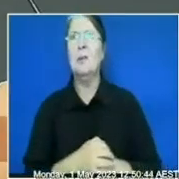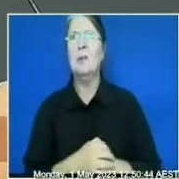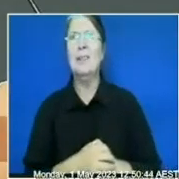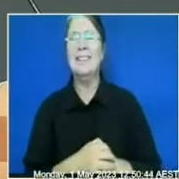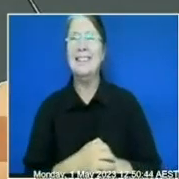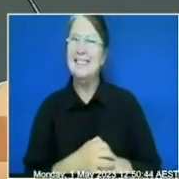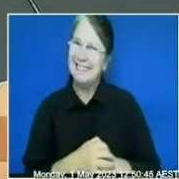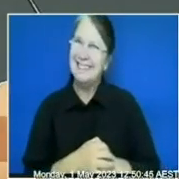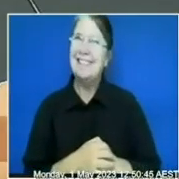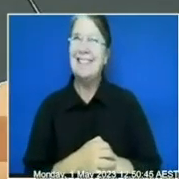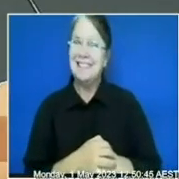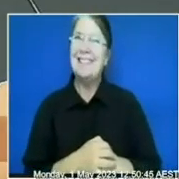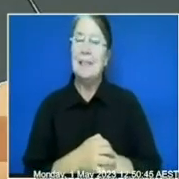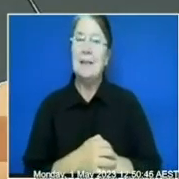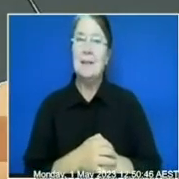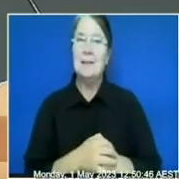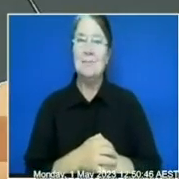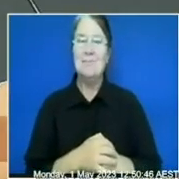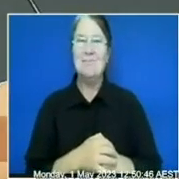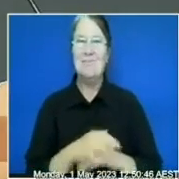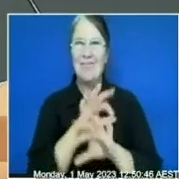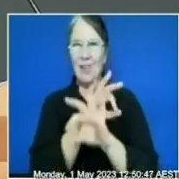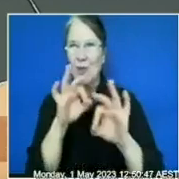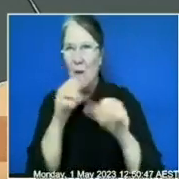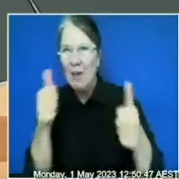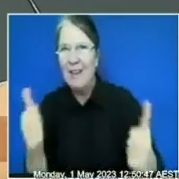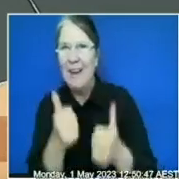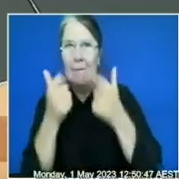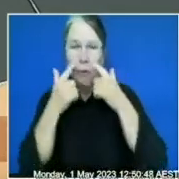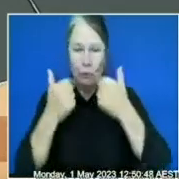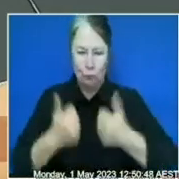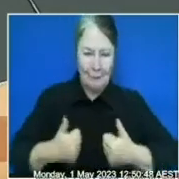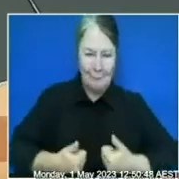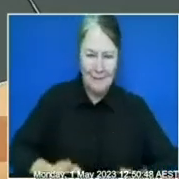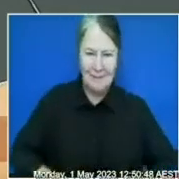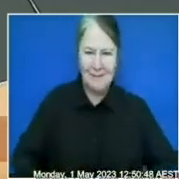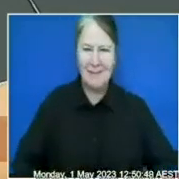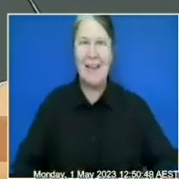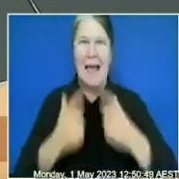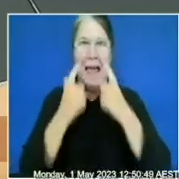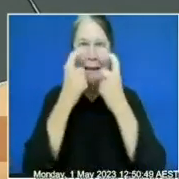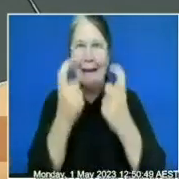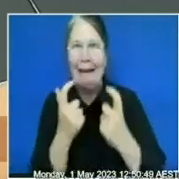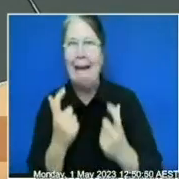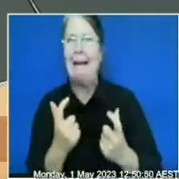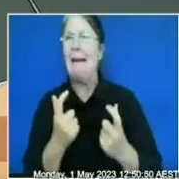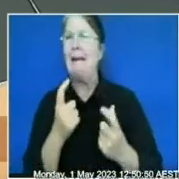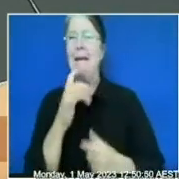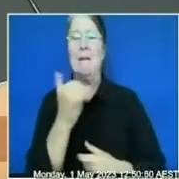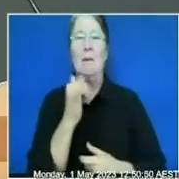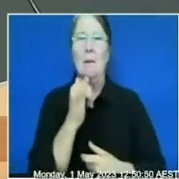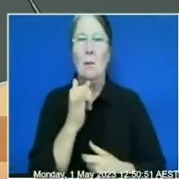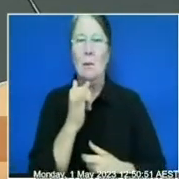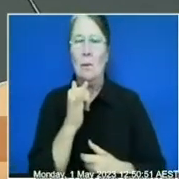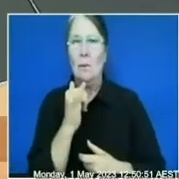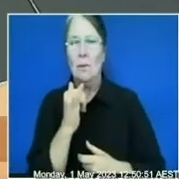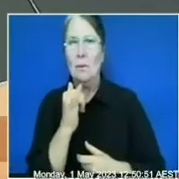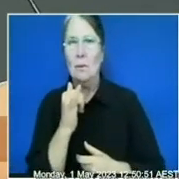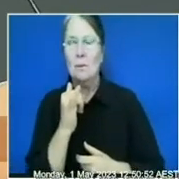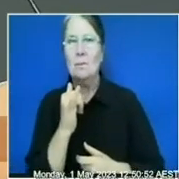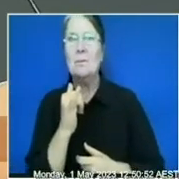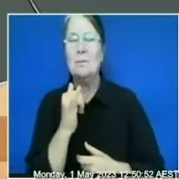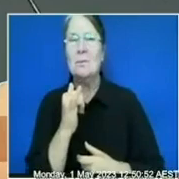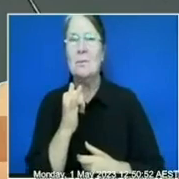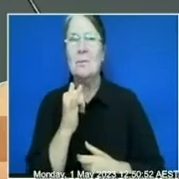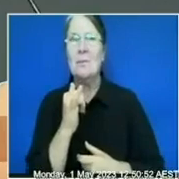is the rollout of the Headspace network, so that people under the age of 25, 27, I can't remember the date